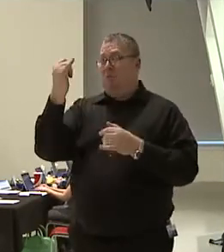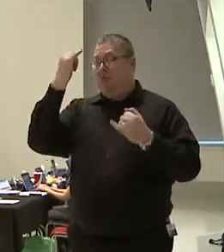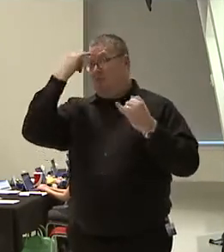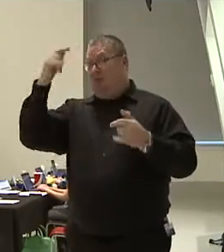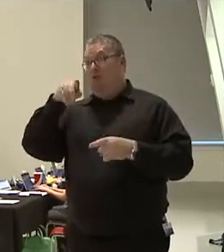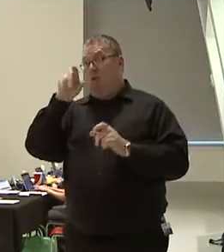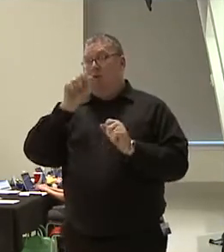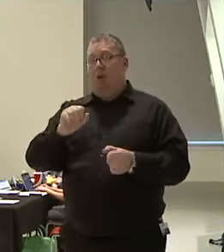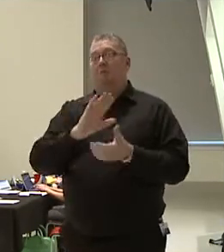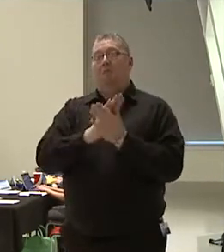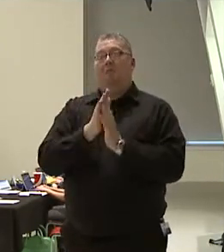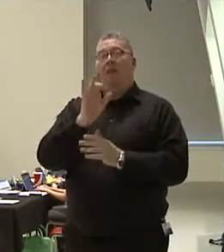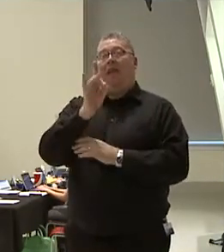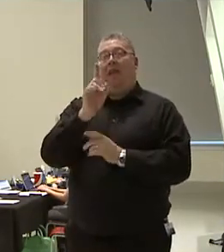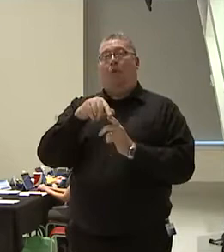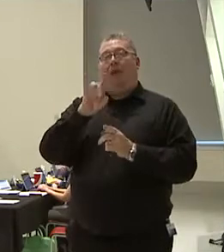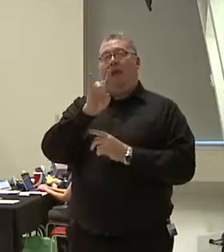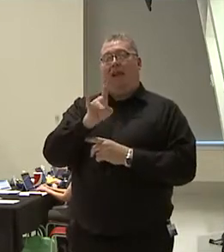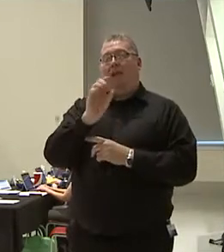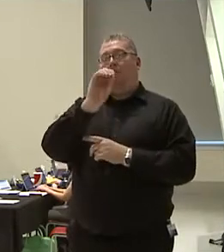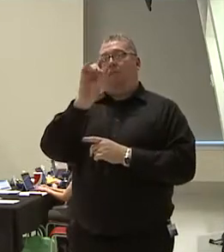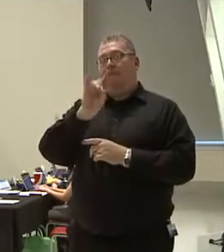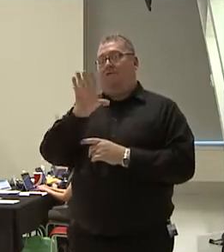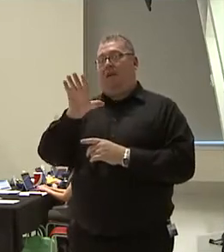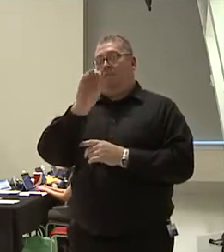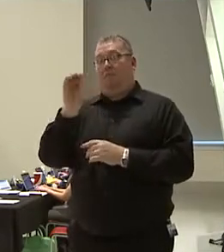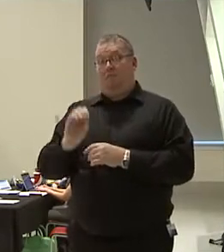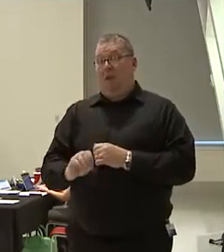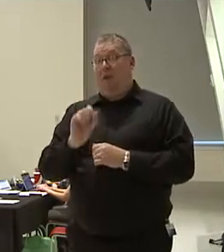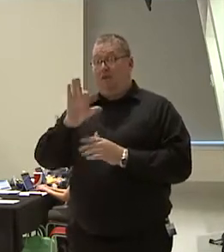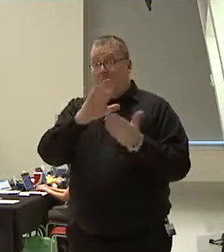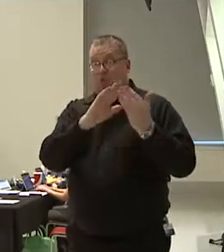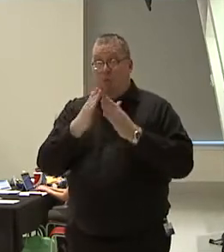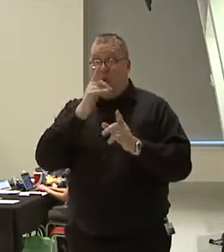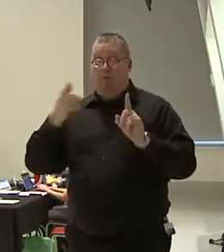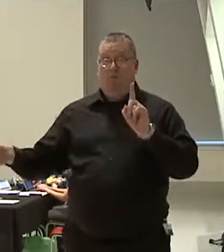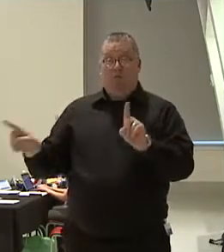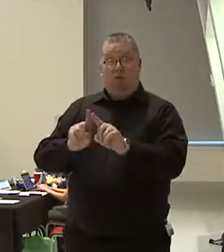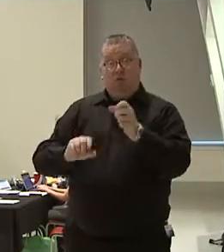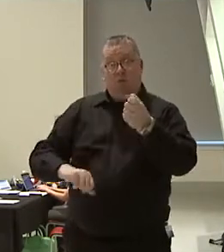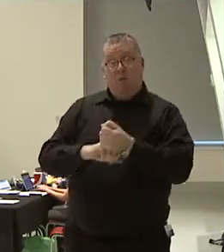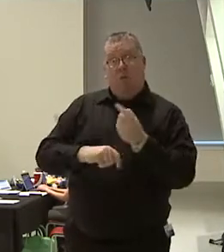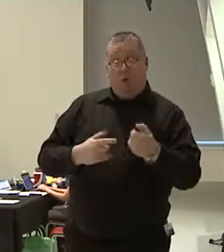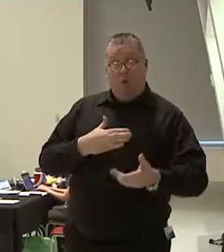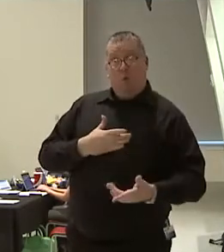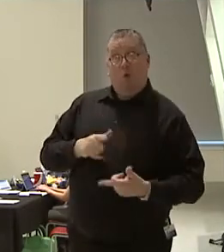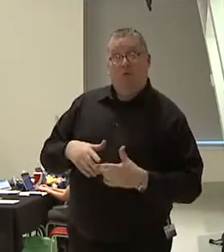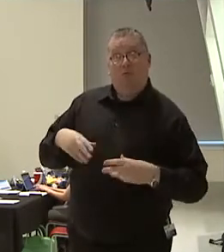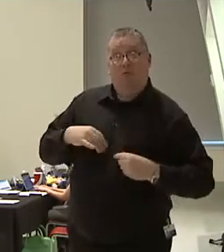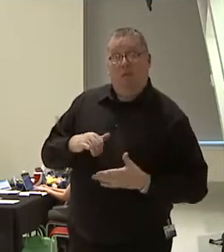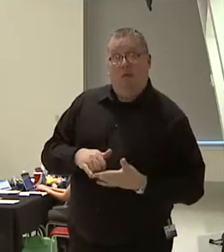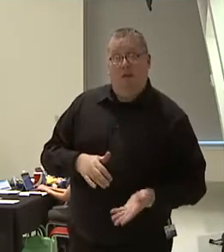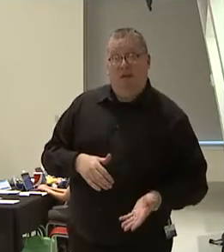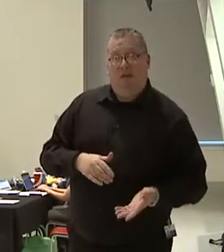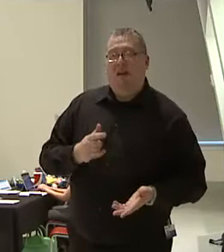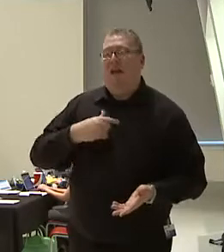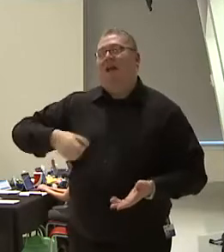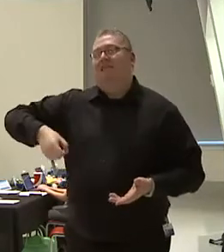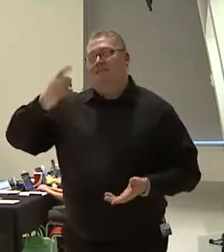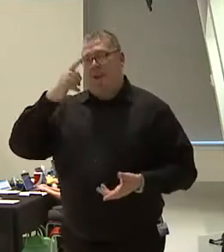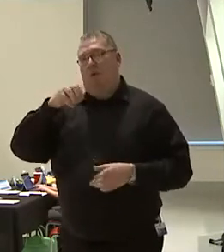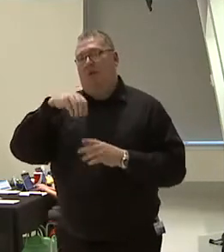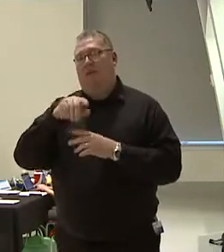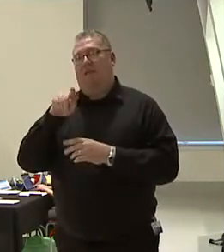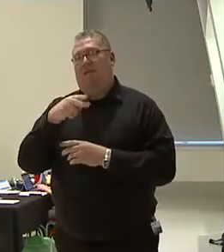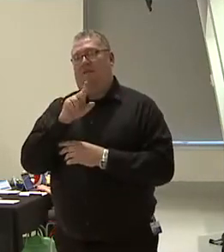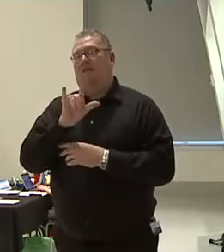could count on 88% of the population of Philadelphia to be standing by. And I know you understand that in Philly, because Philly